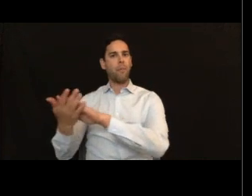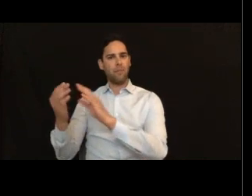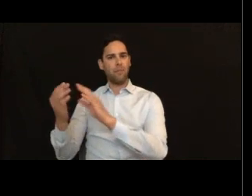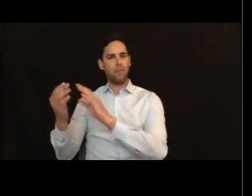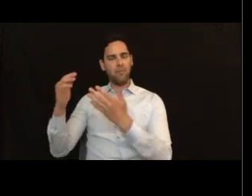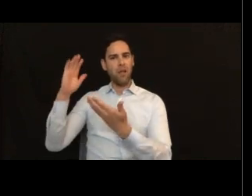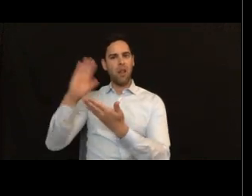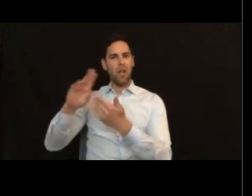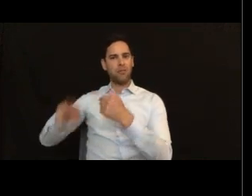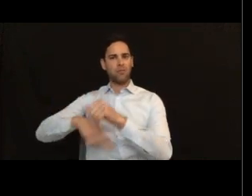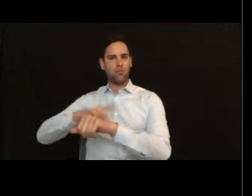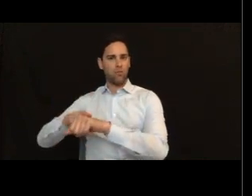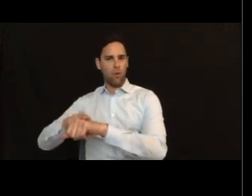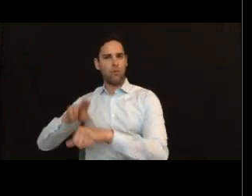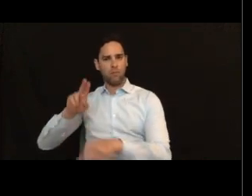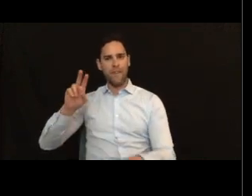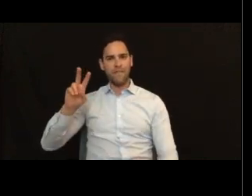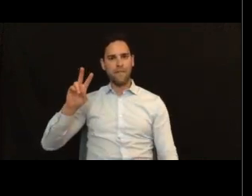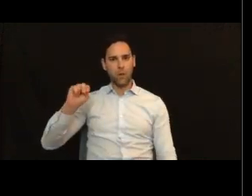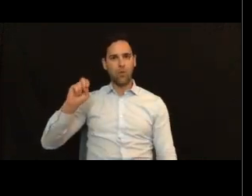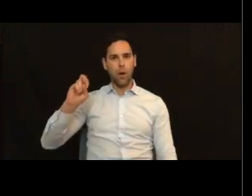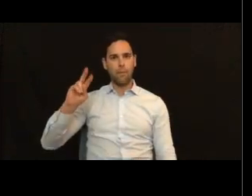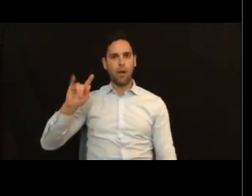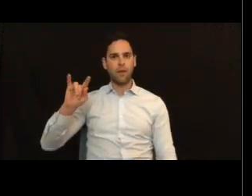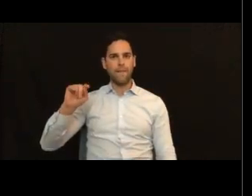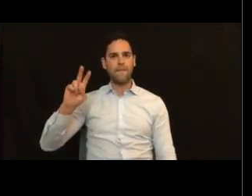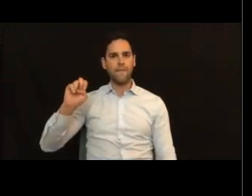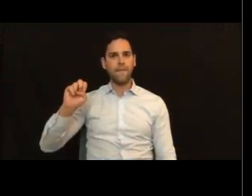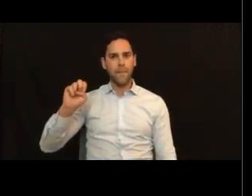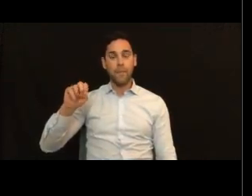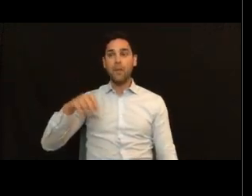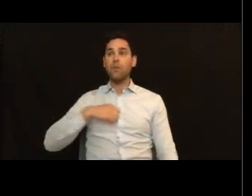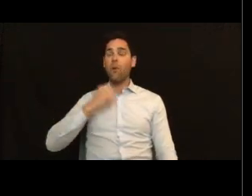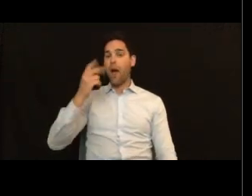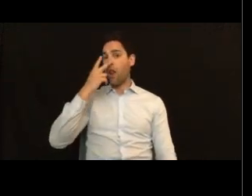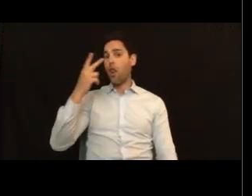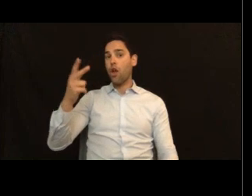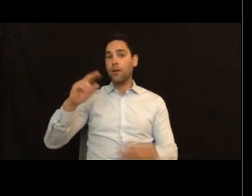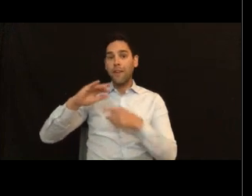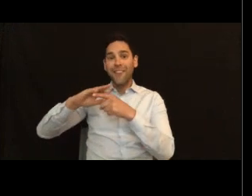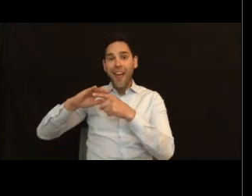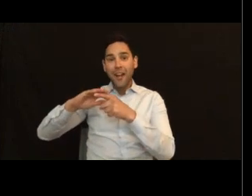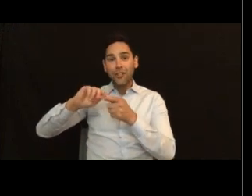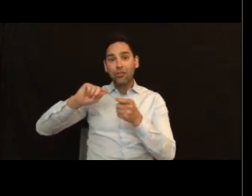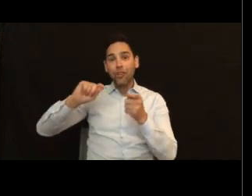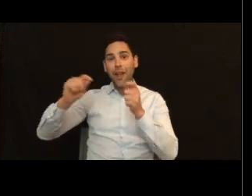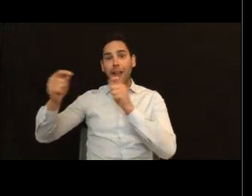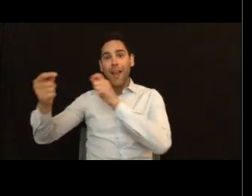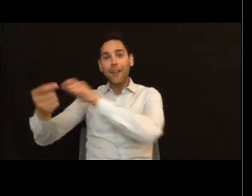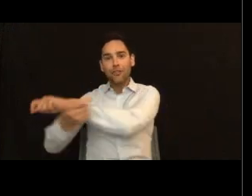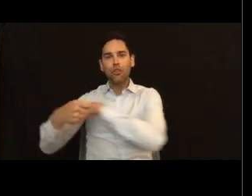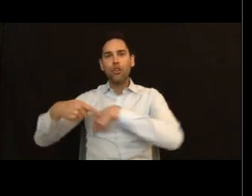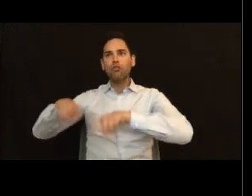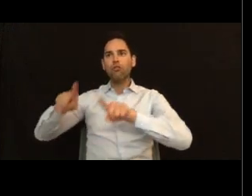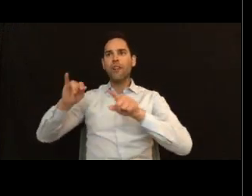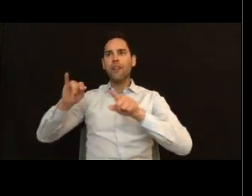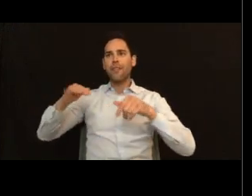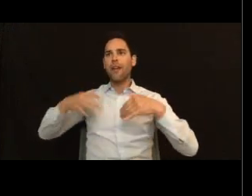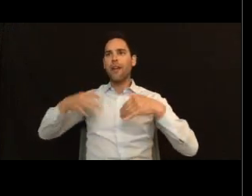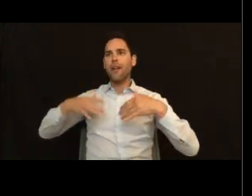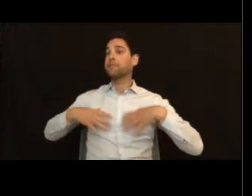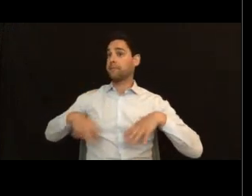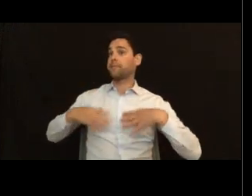looked at phonetic changes over the course of the visual transformation. And you can see here